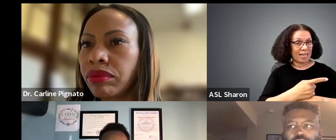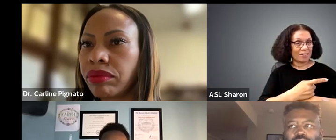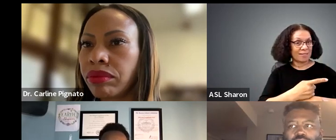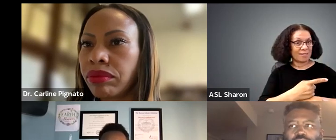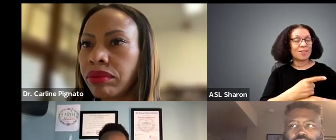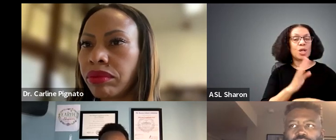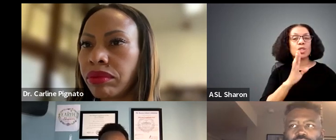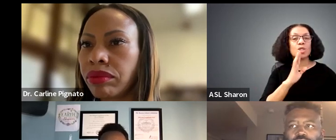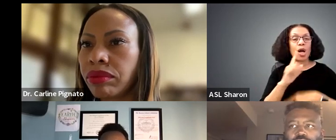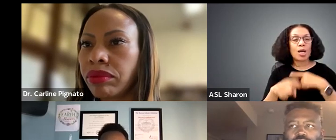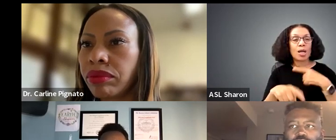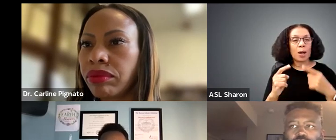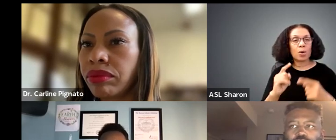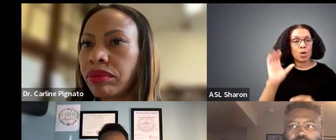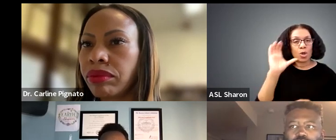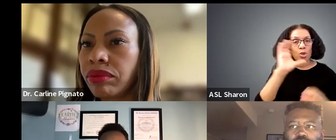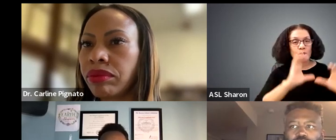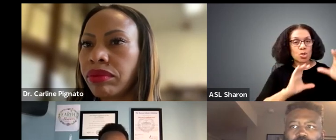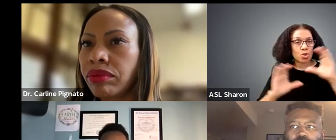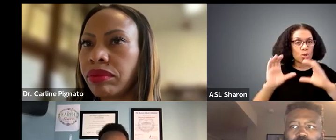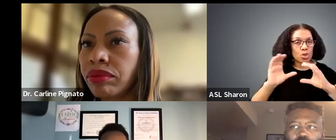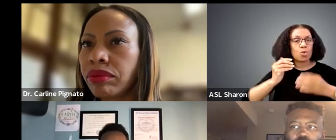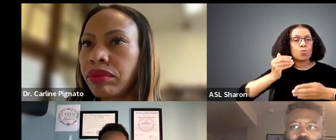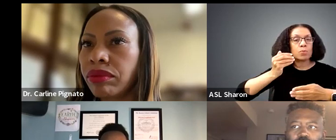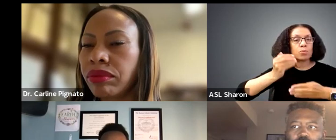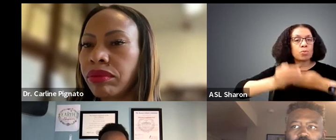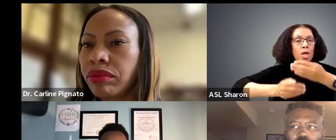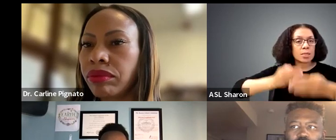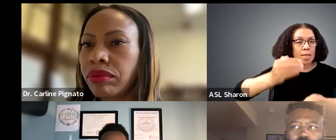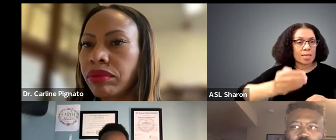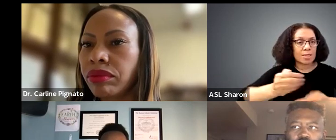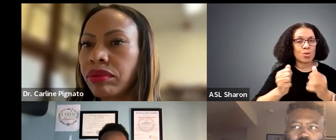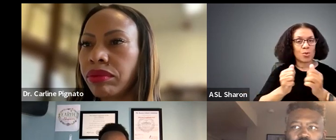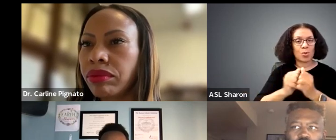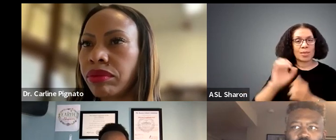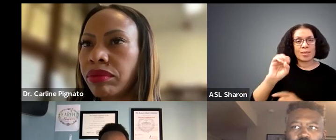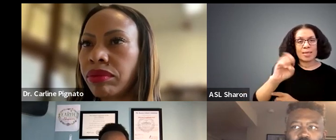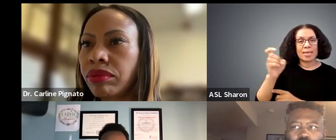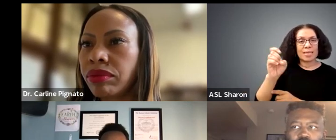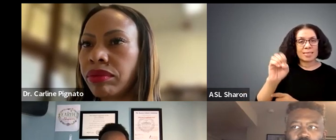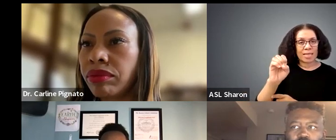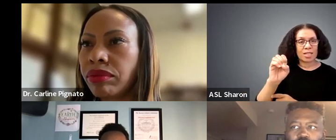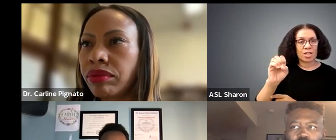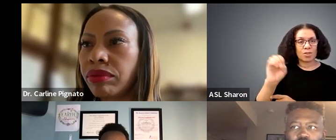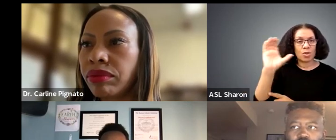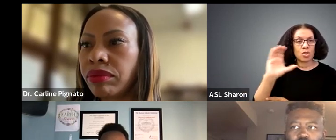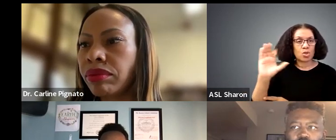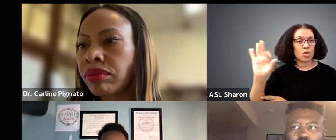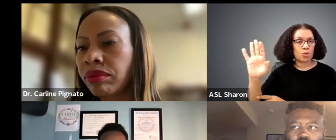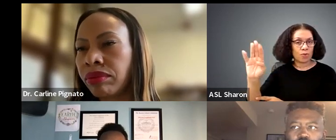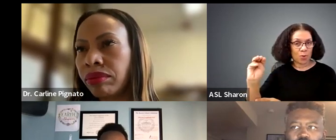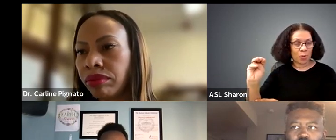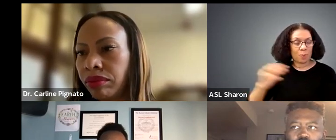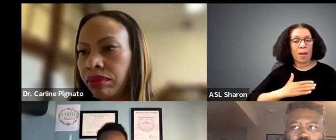is a discussion about the search process moving forward with our executive search firm. I am happy to